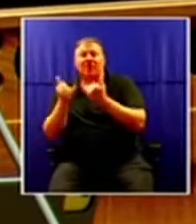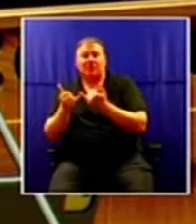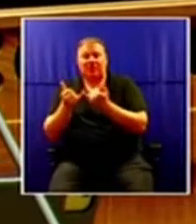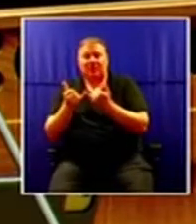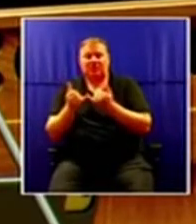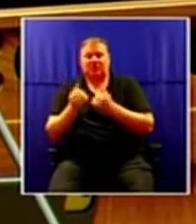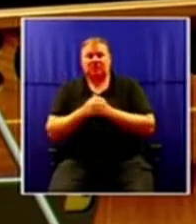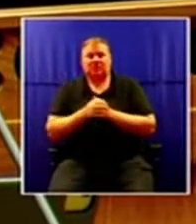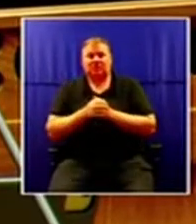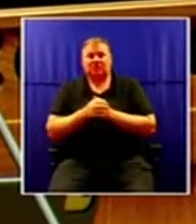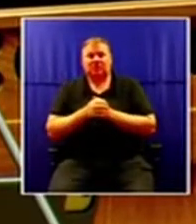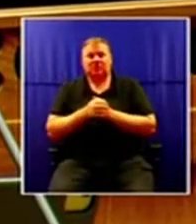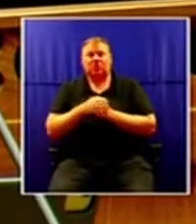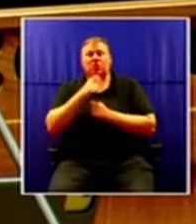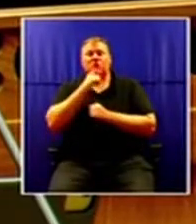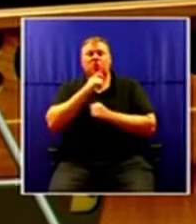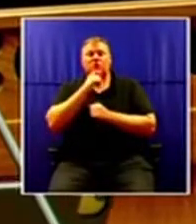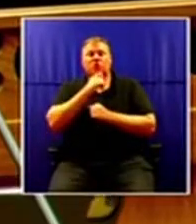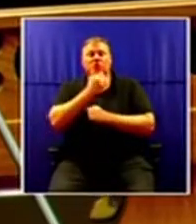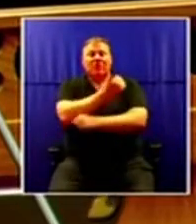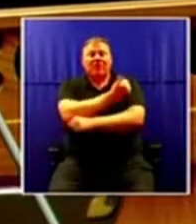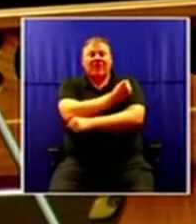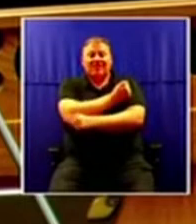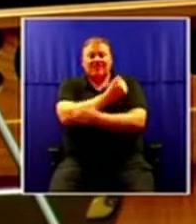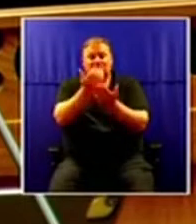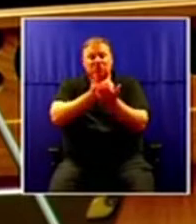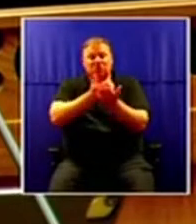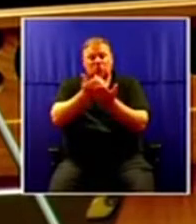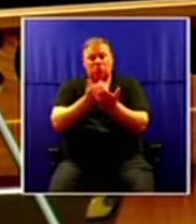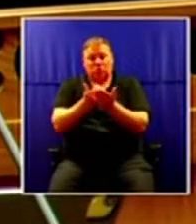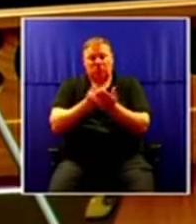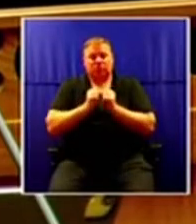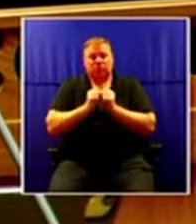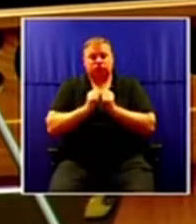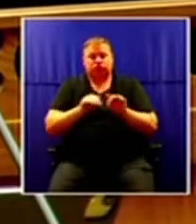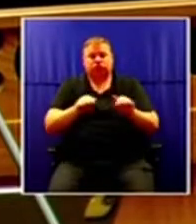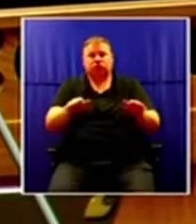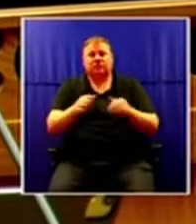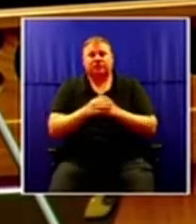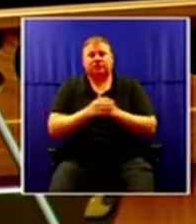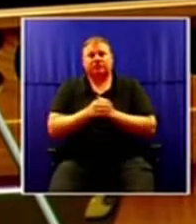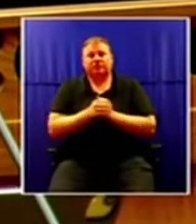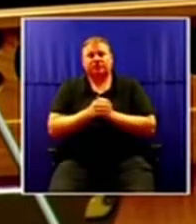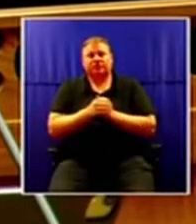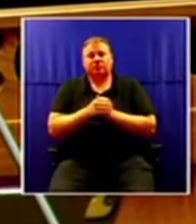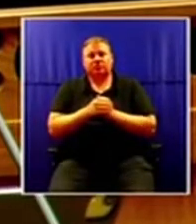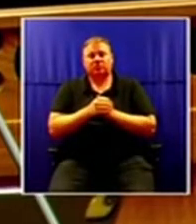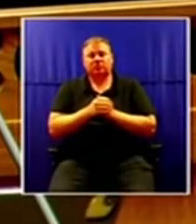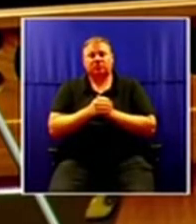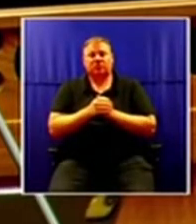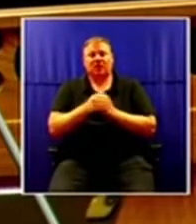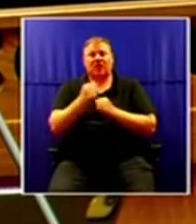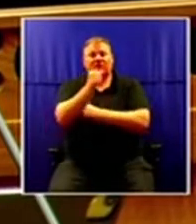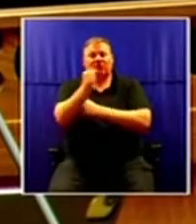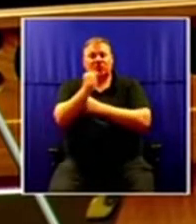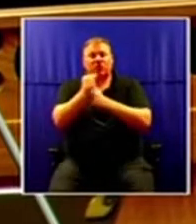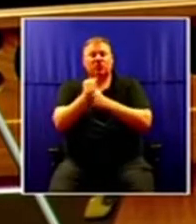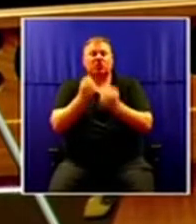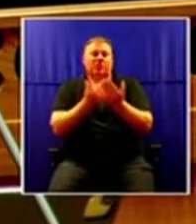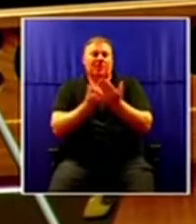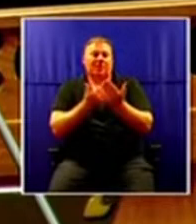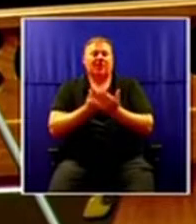is using the vaccine storage and distribution infrastructure and capabilities to assist with